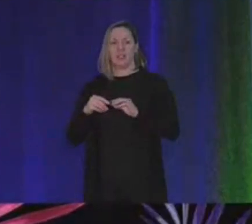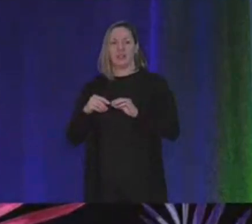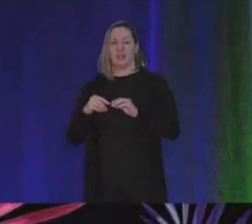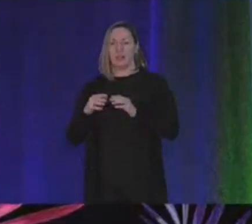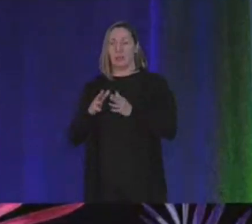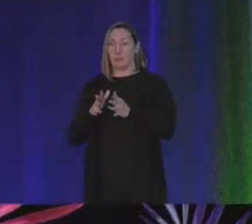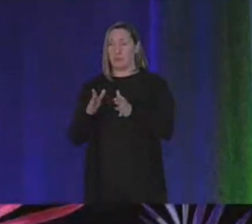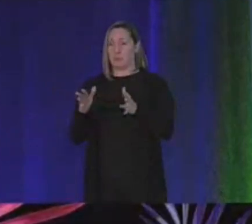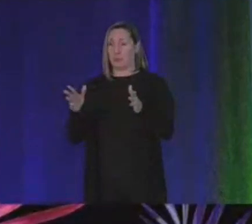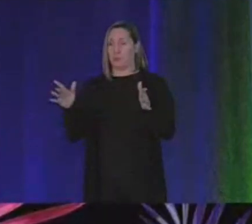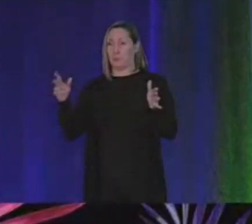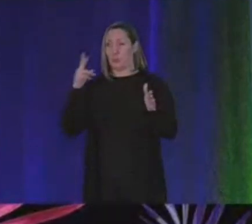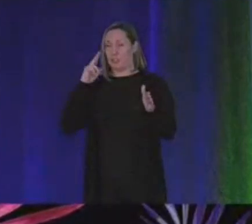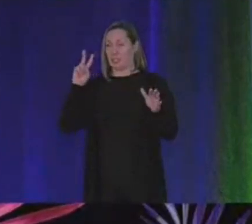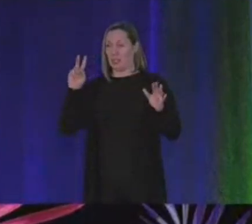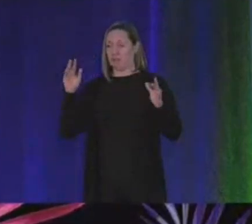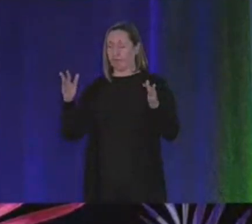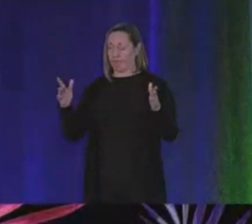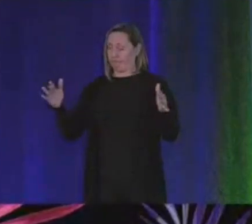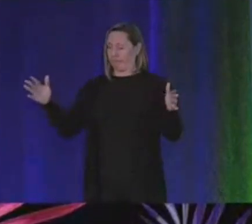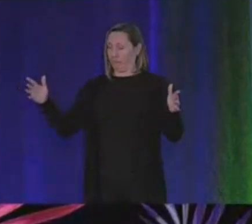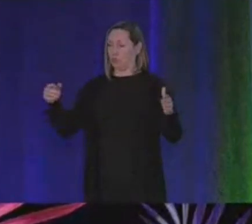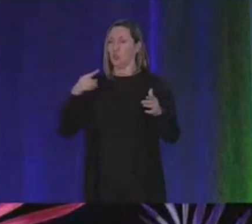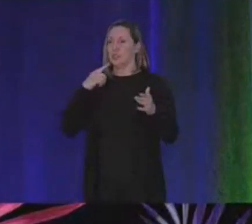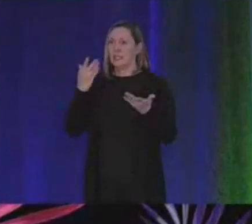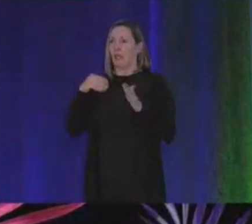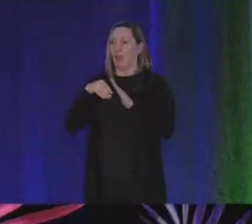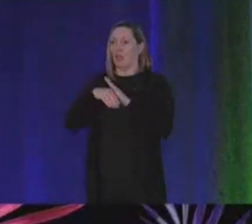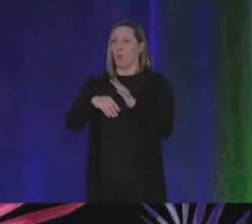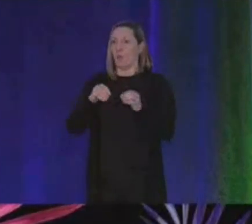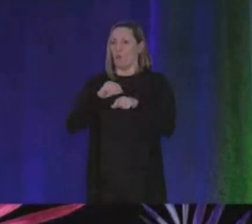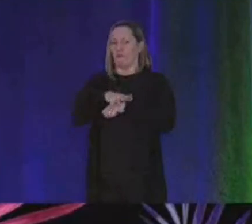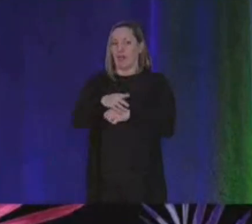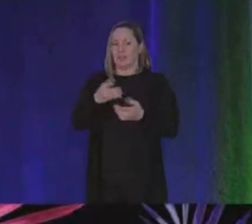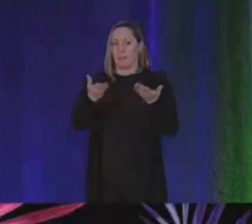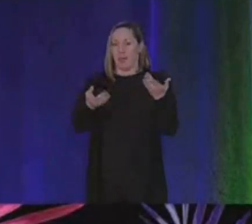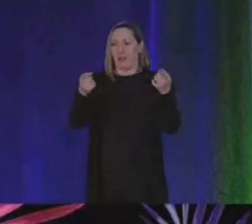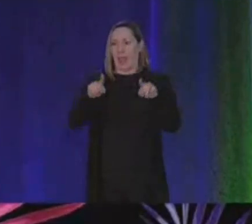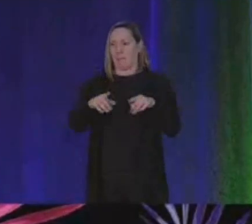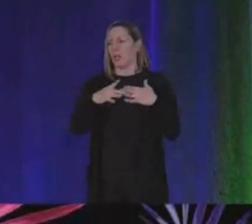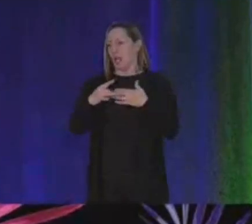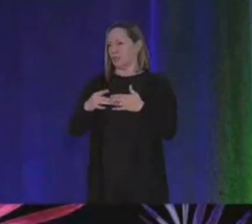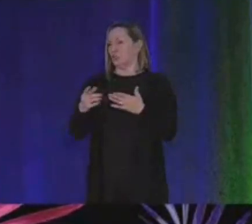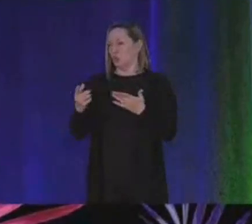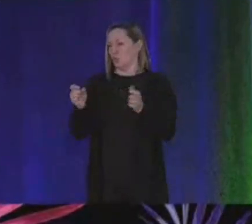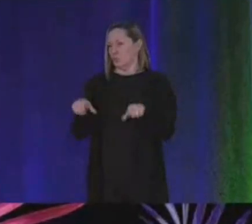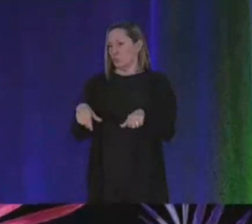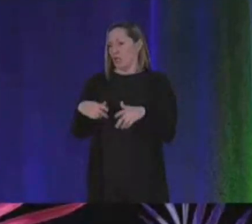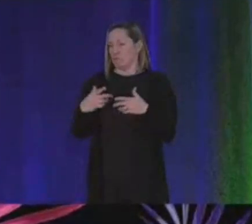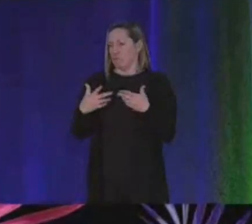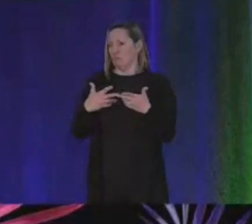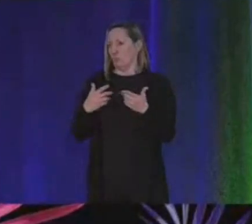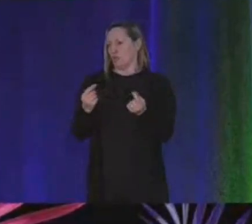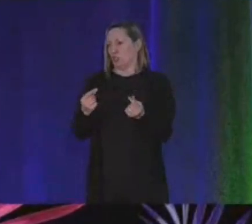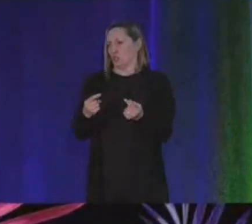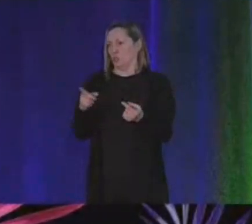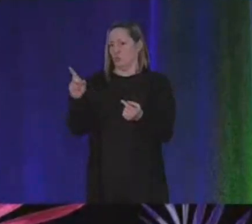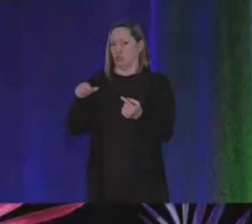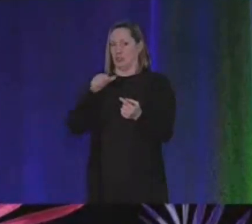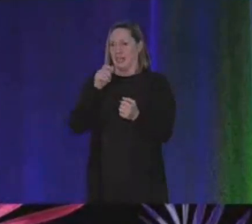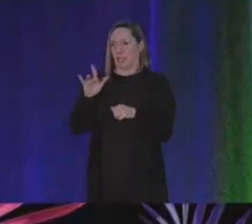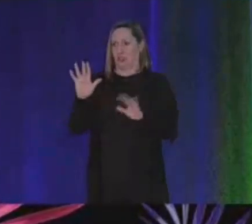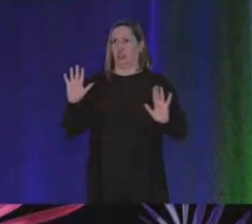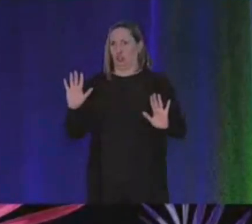aerial feet view, and you can see all the regressions that may happen, like you mentioned. Yeah. And it kind of guides you on like what you could, what you could do and what you should not